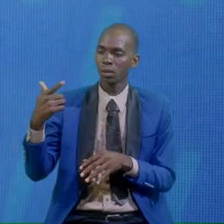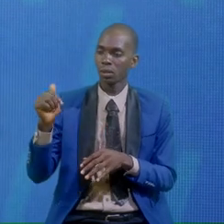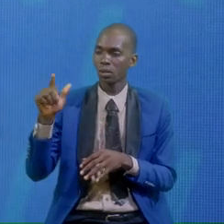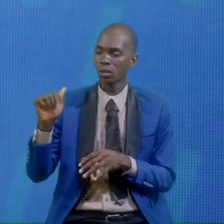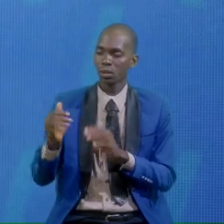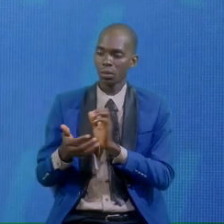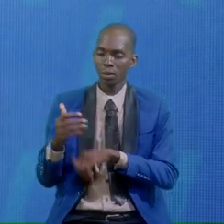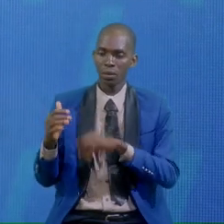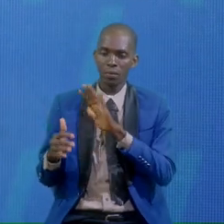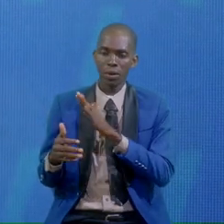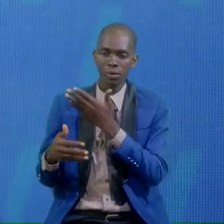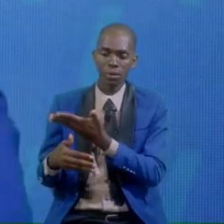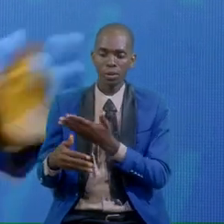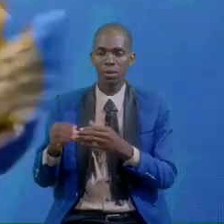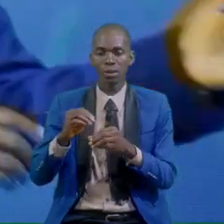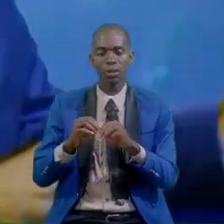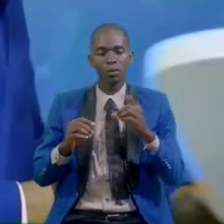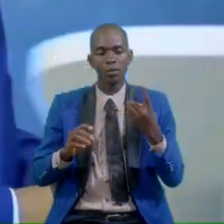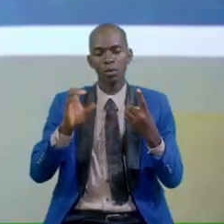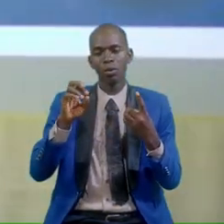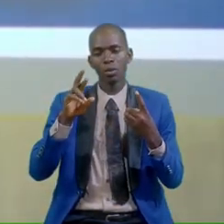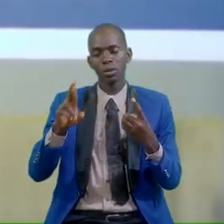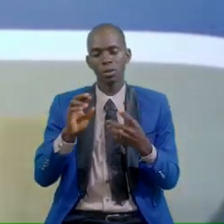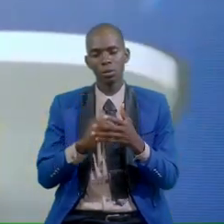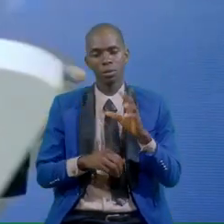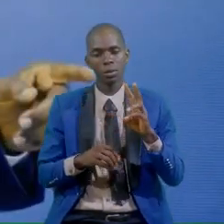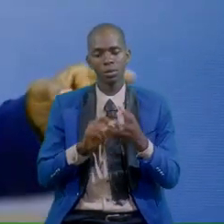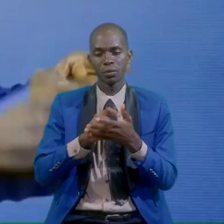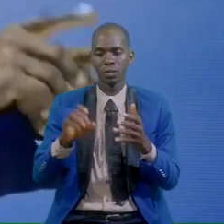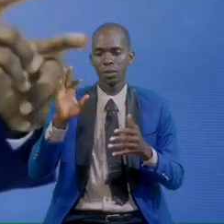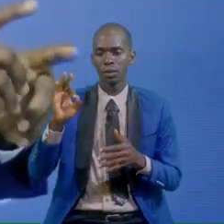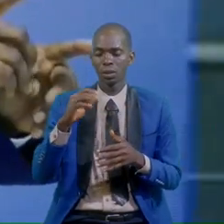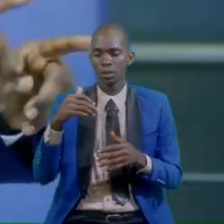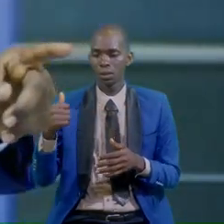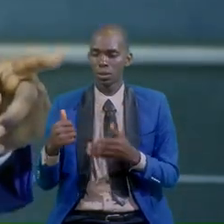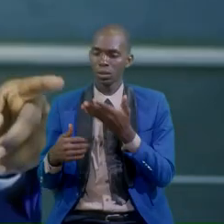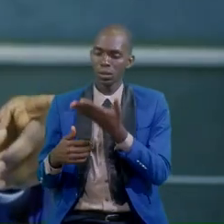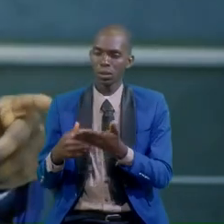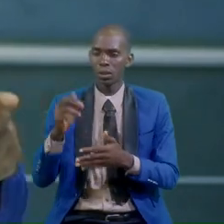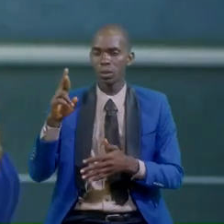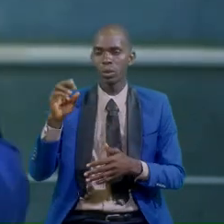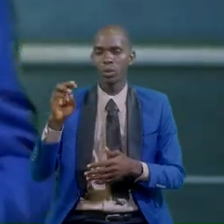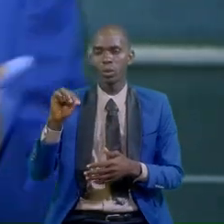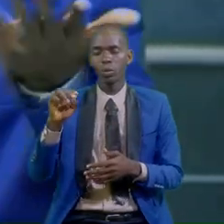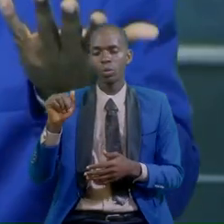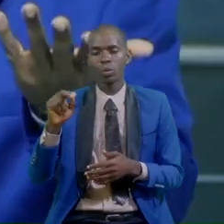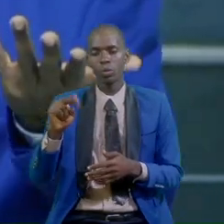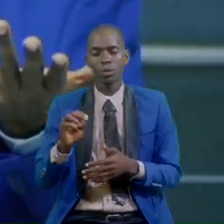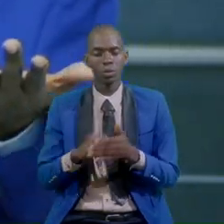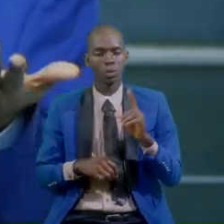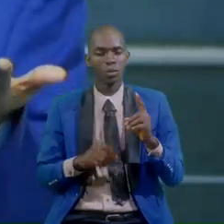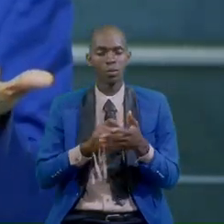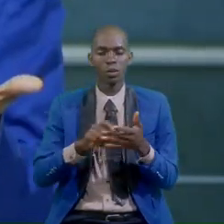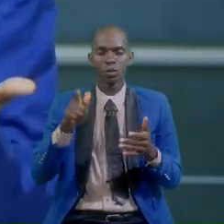chapter 6, verse 9, verse 10. It was mentioned in Romans chapter 1, from verse 29 to verse 32. It